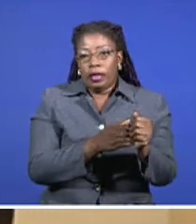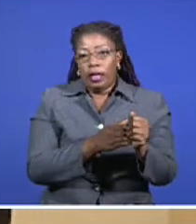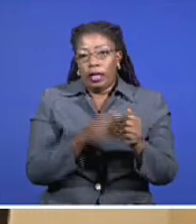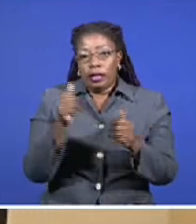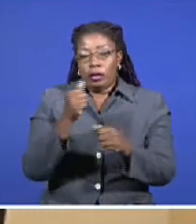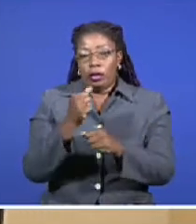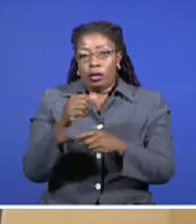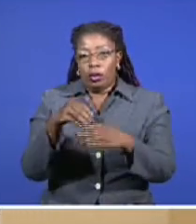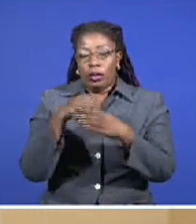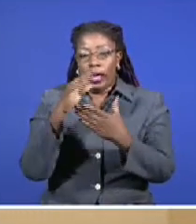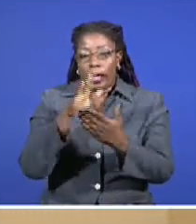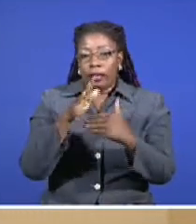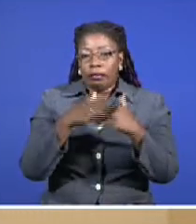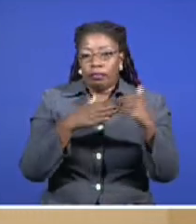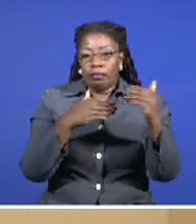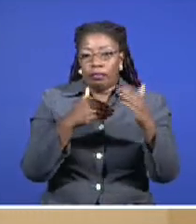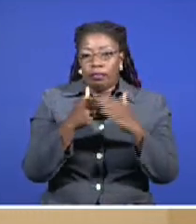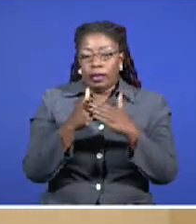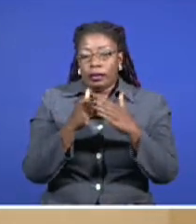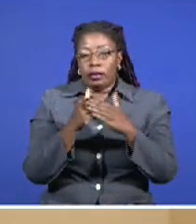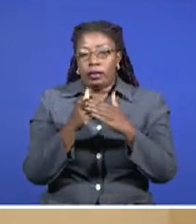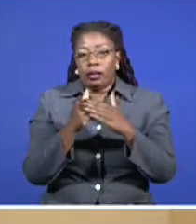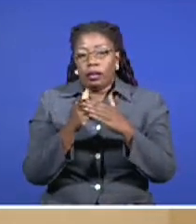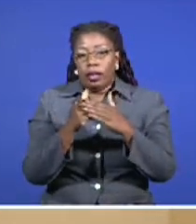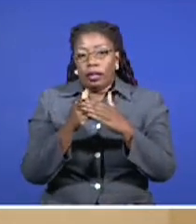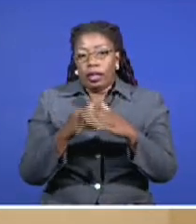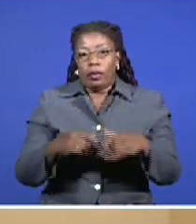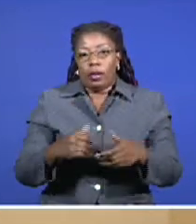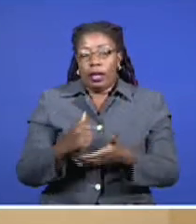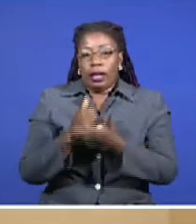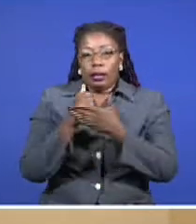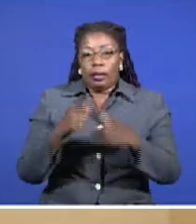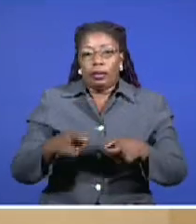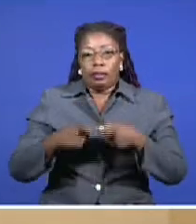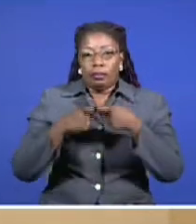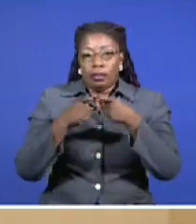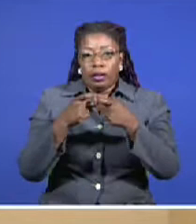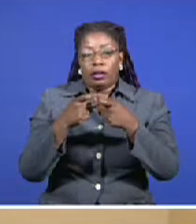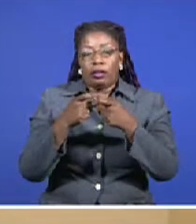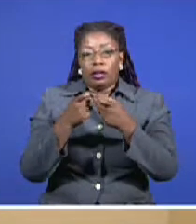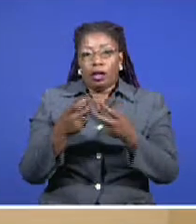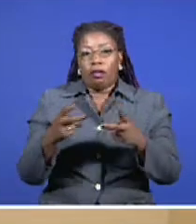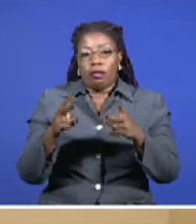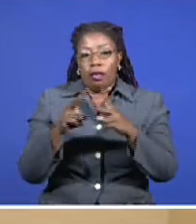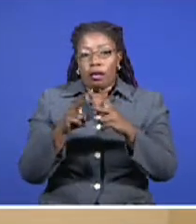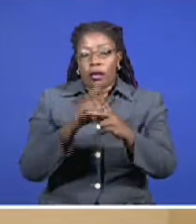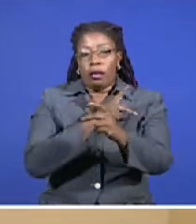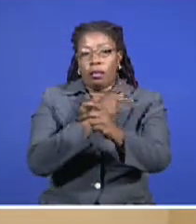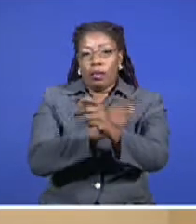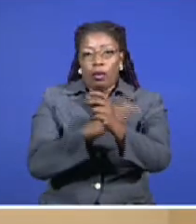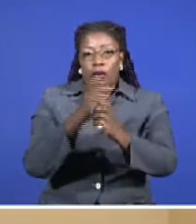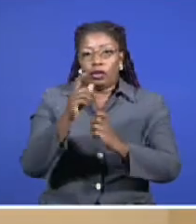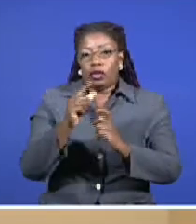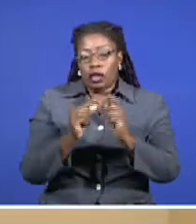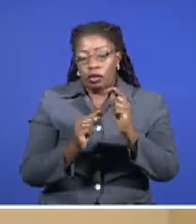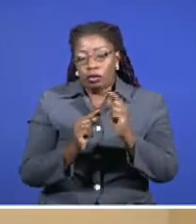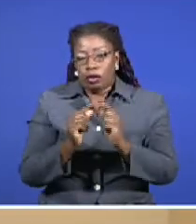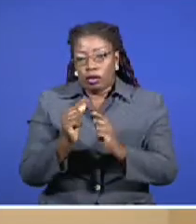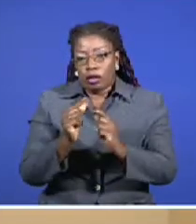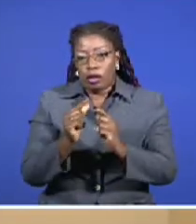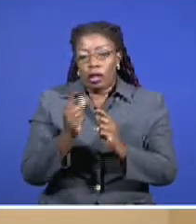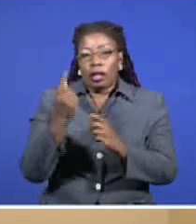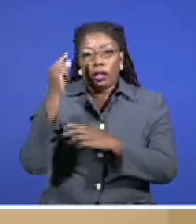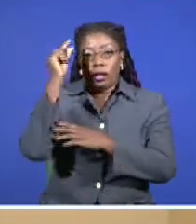megawatt plant that we expect will provide reliable power generation. At the site, the government is cleaning up the